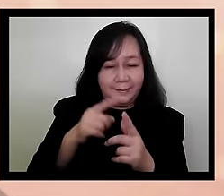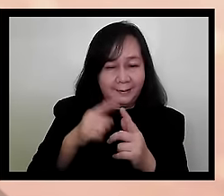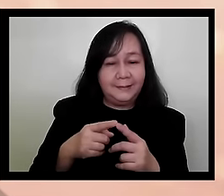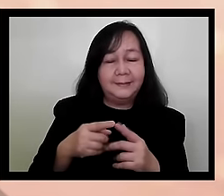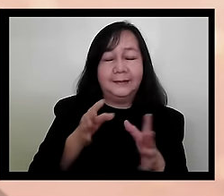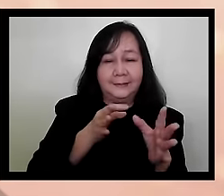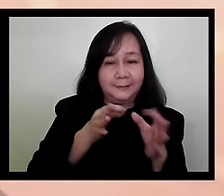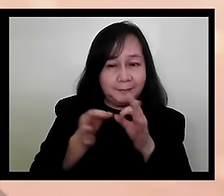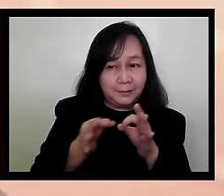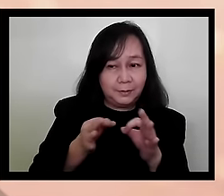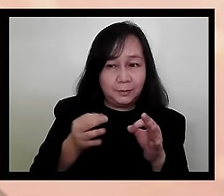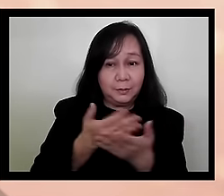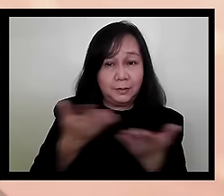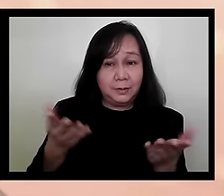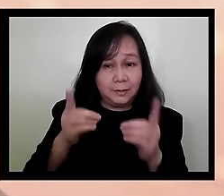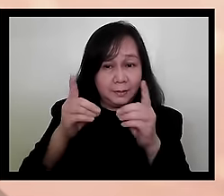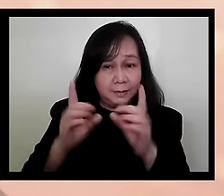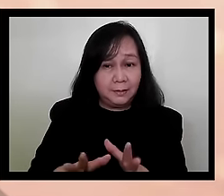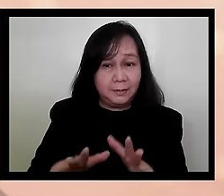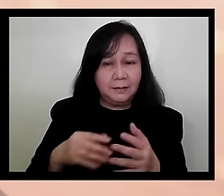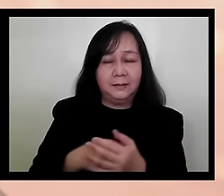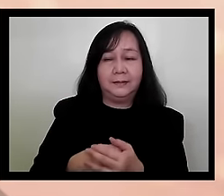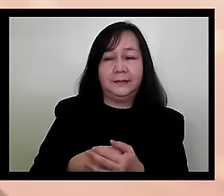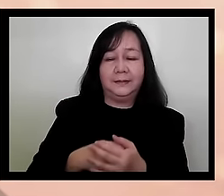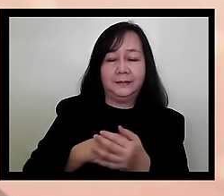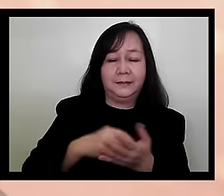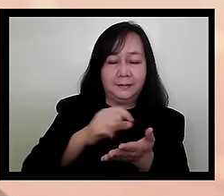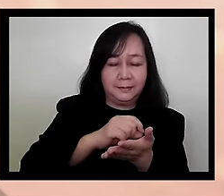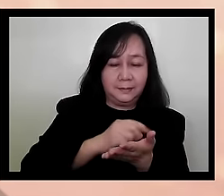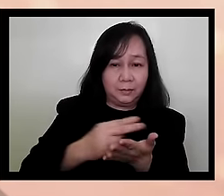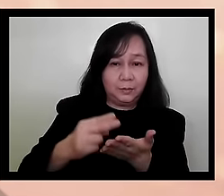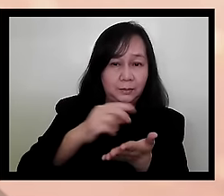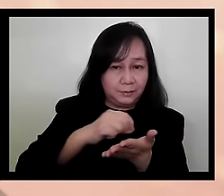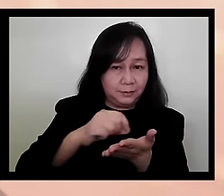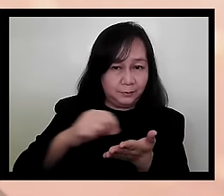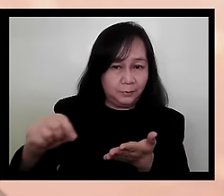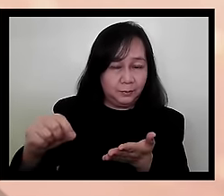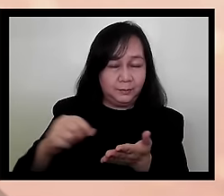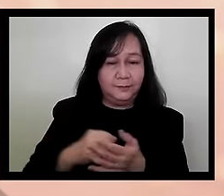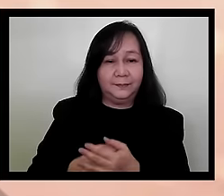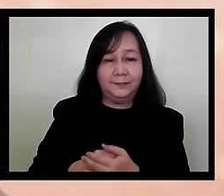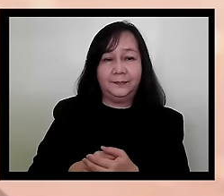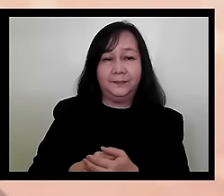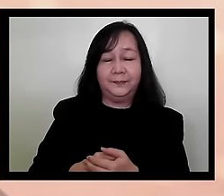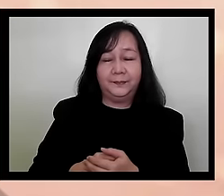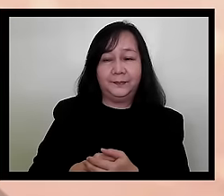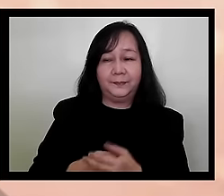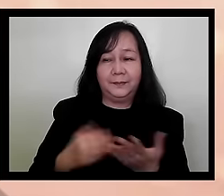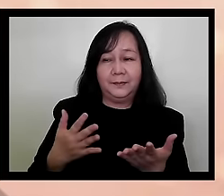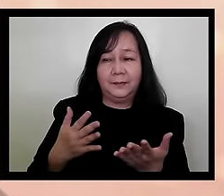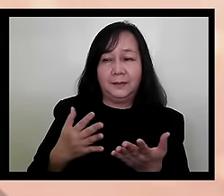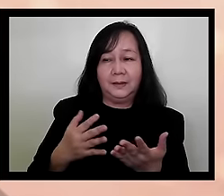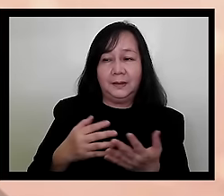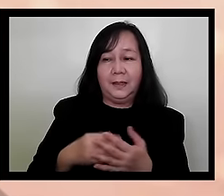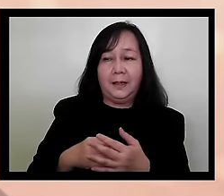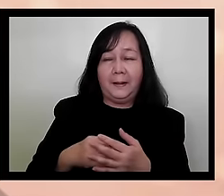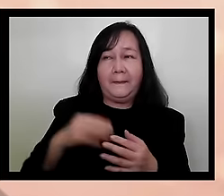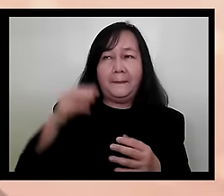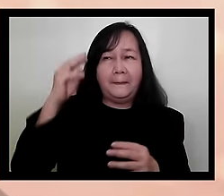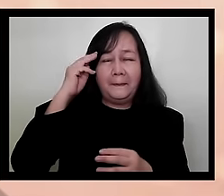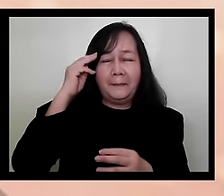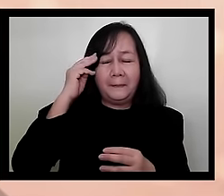he explained to them again the scriptures now his their minds are not